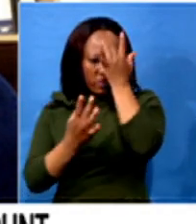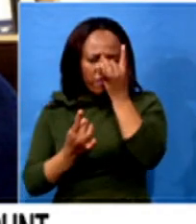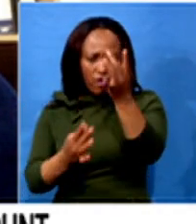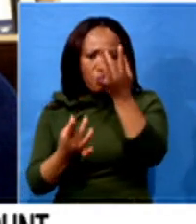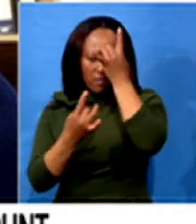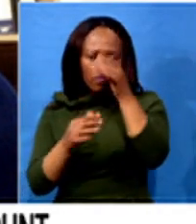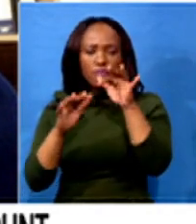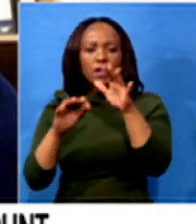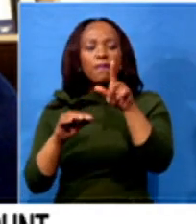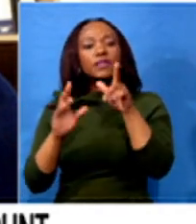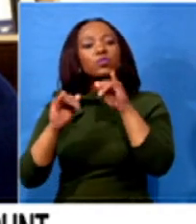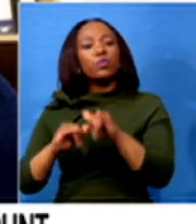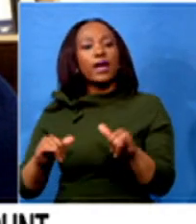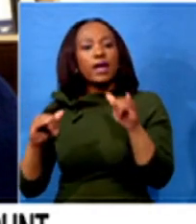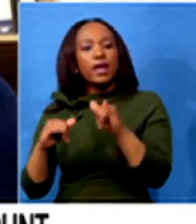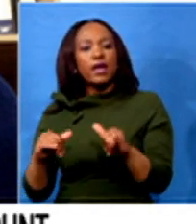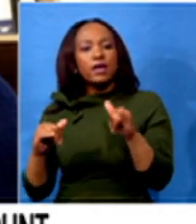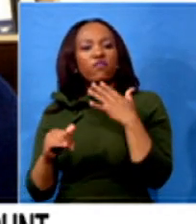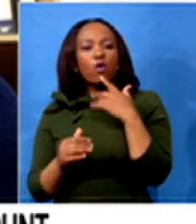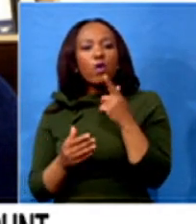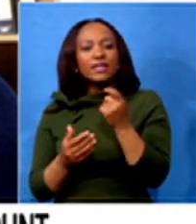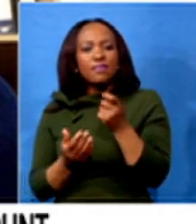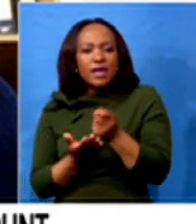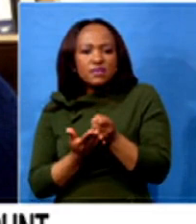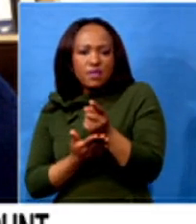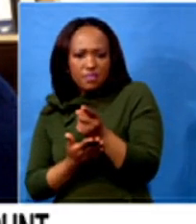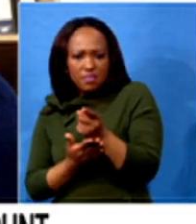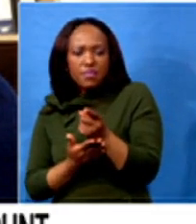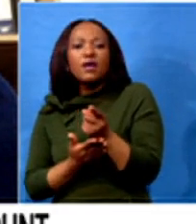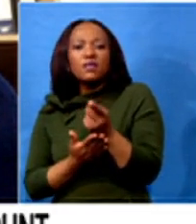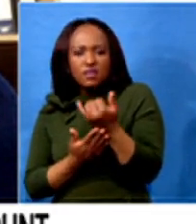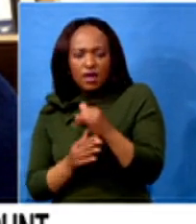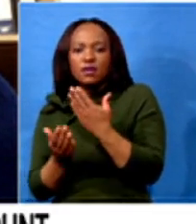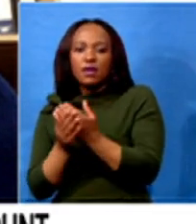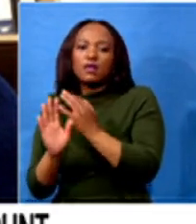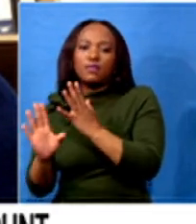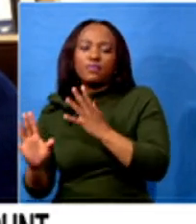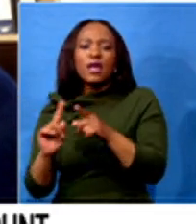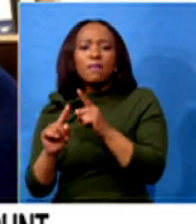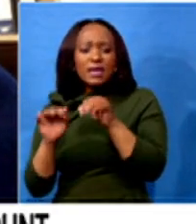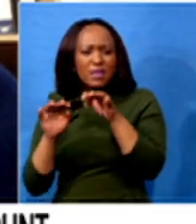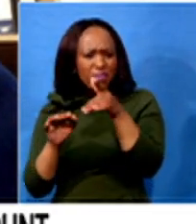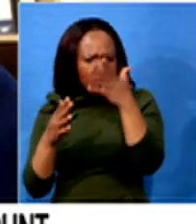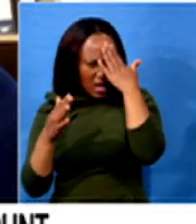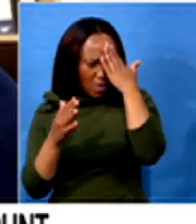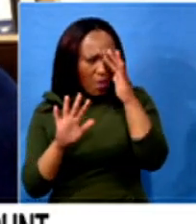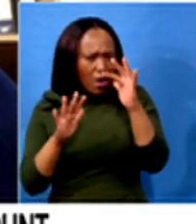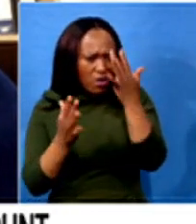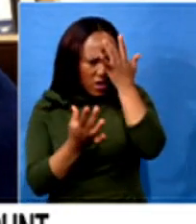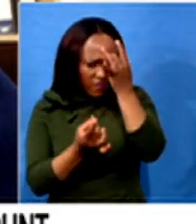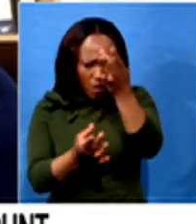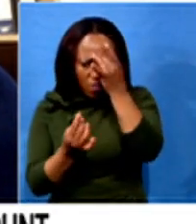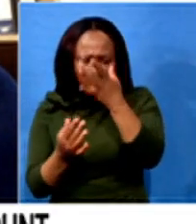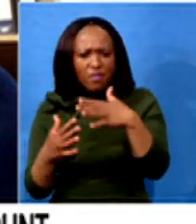avoid being turned away. So exactly how informed are people on the ground about the system? Because